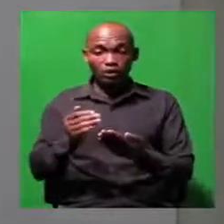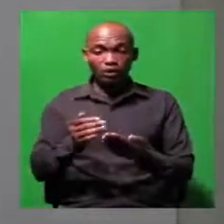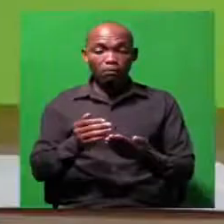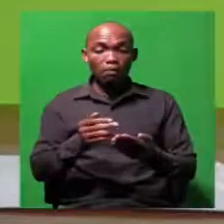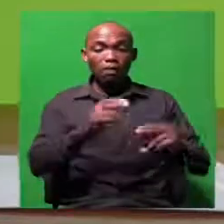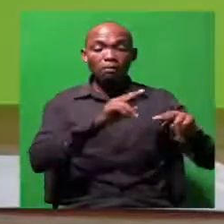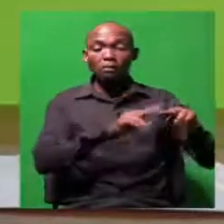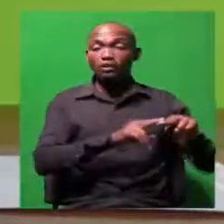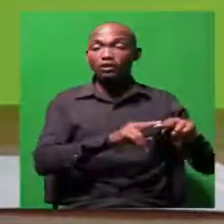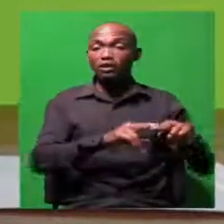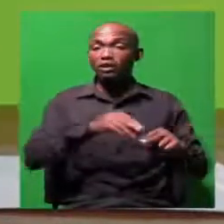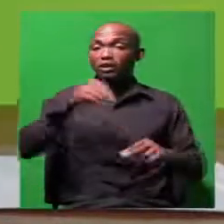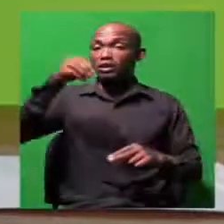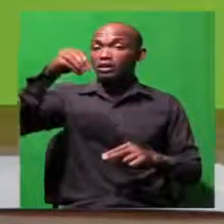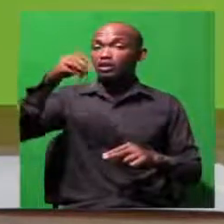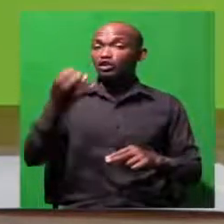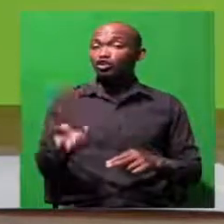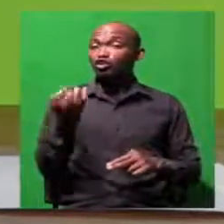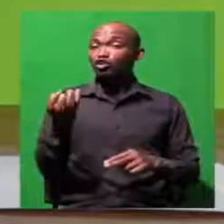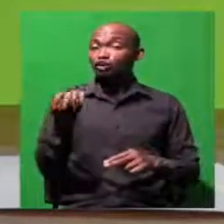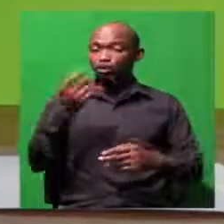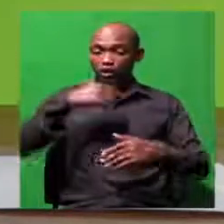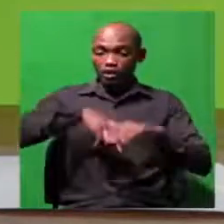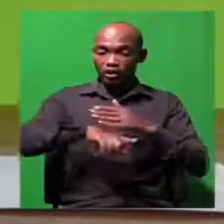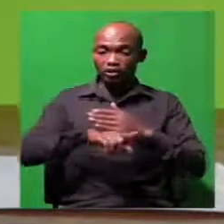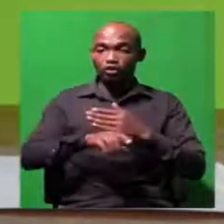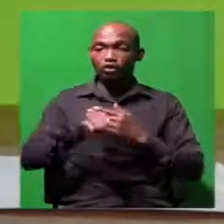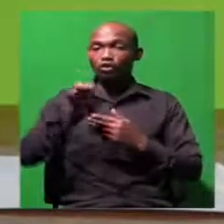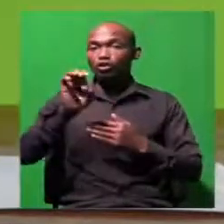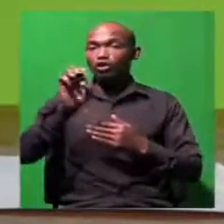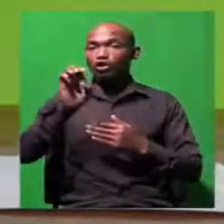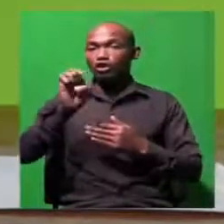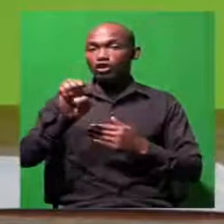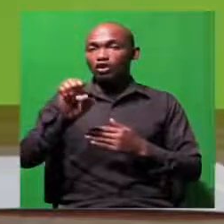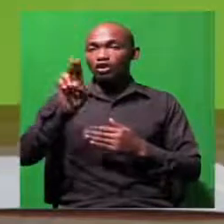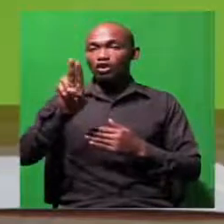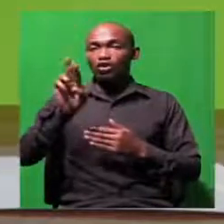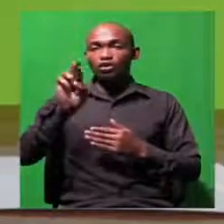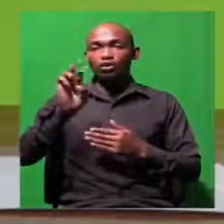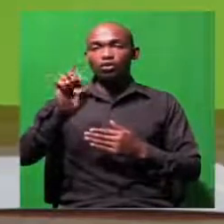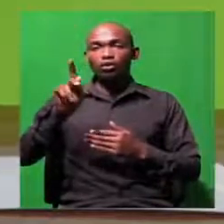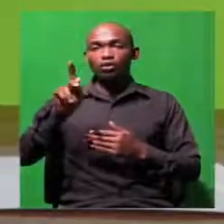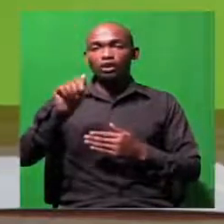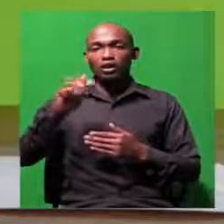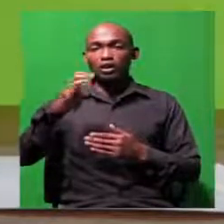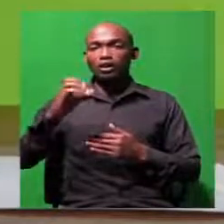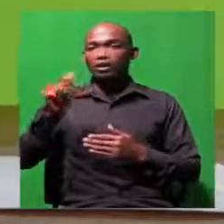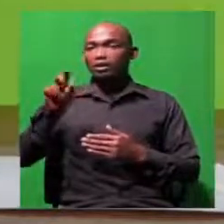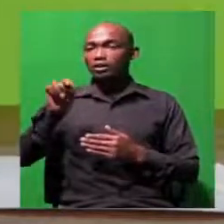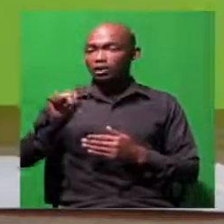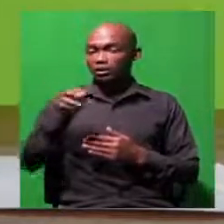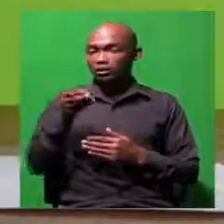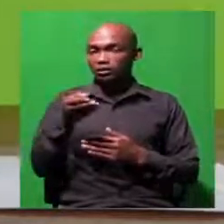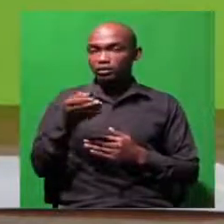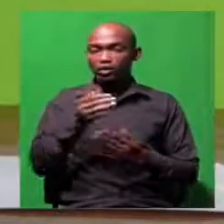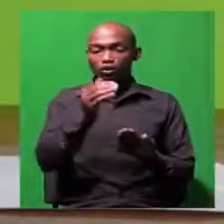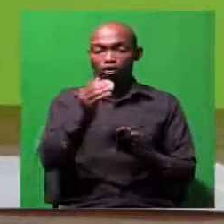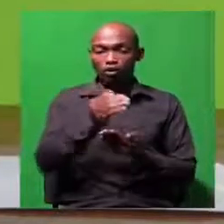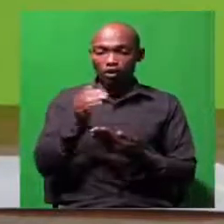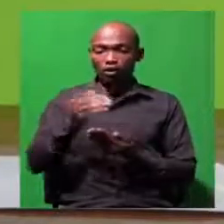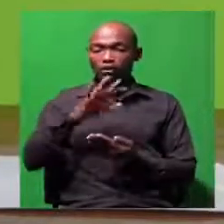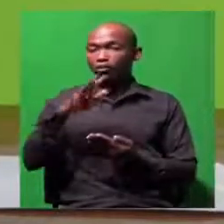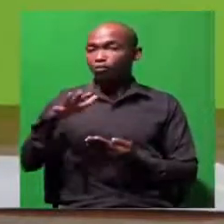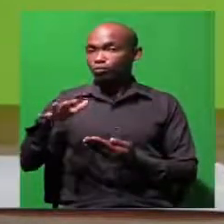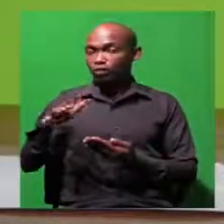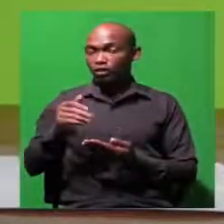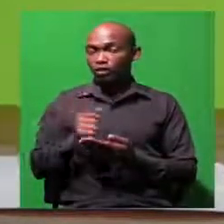is collected by putting the stone into the Eureka can. Now, the collected water in